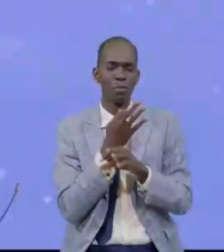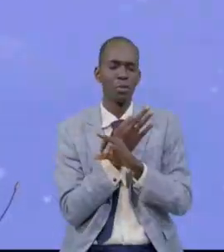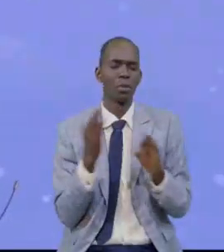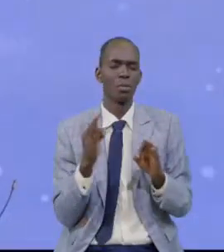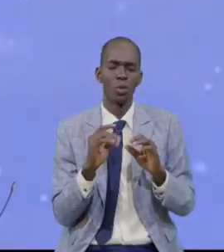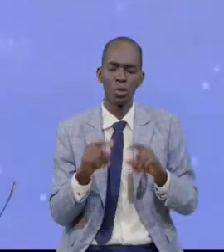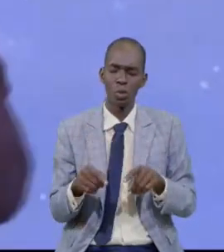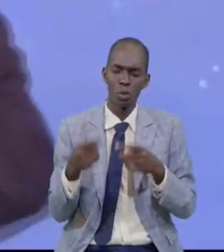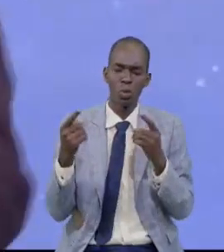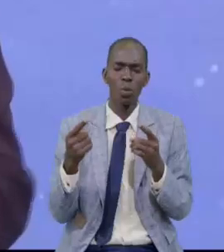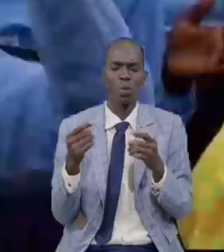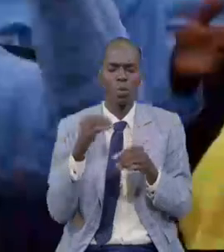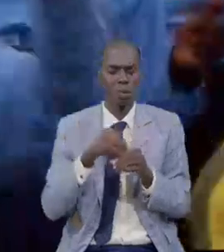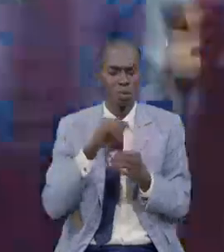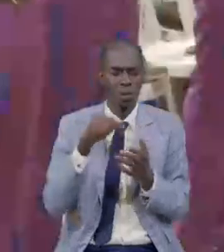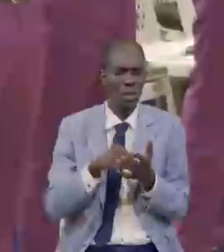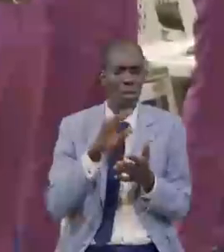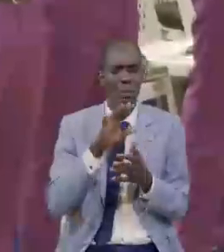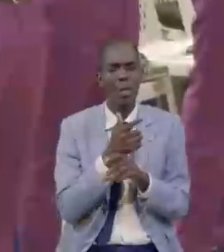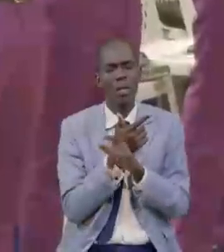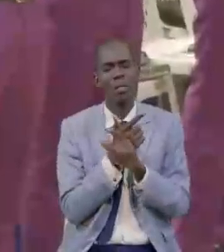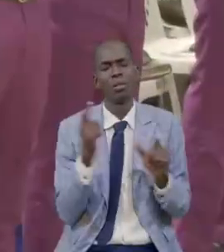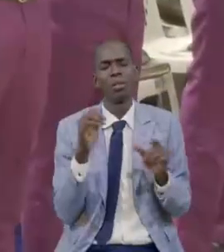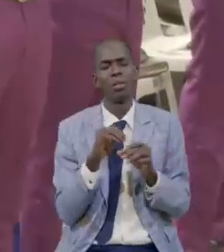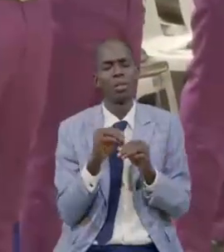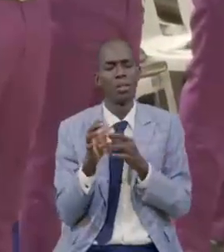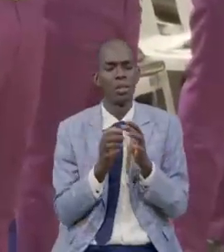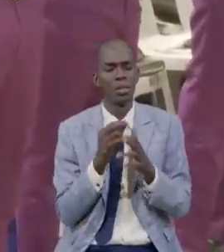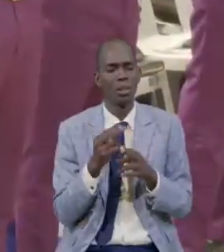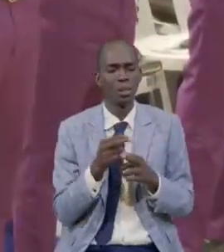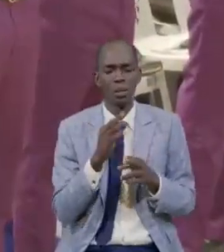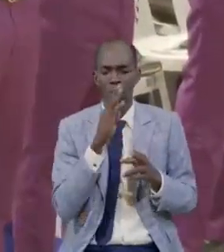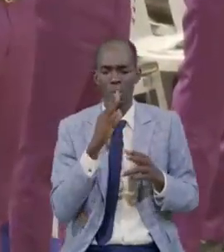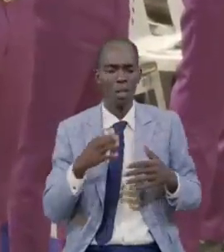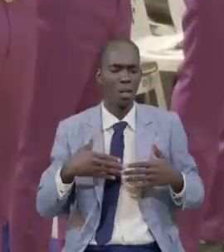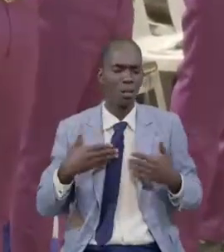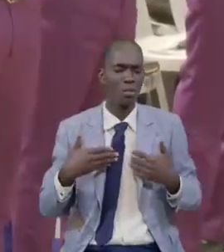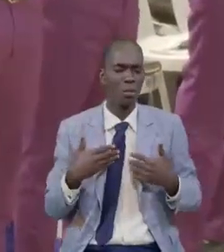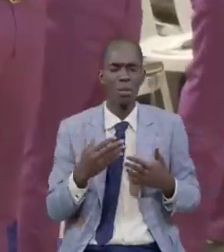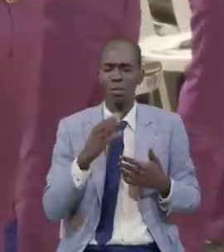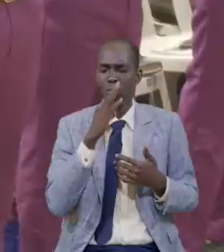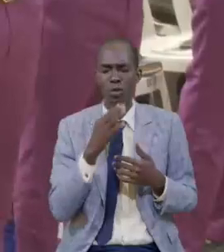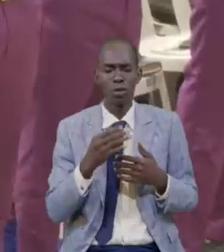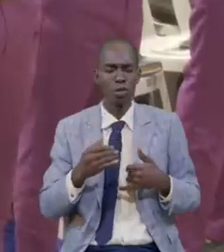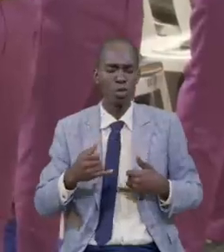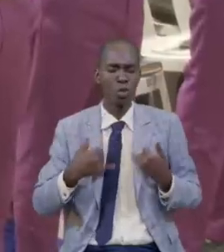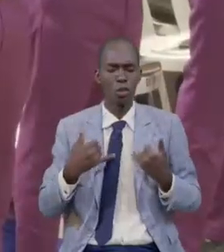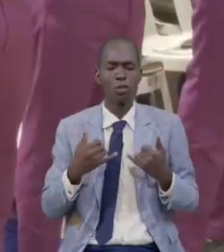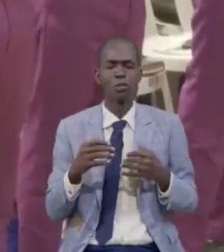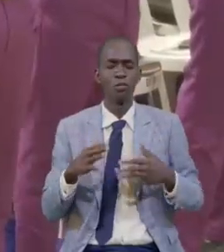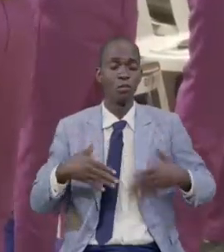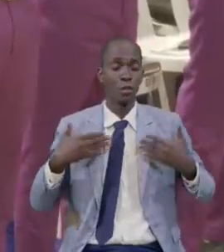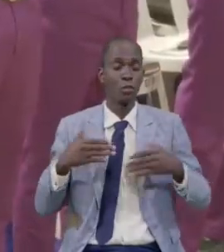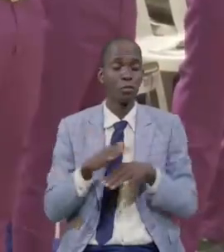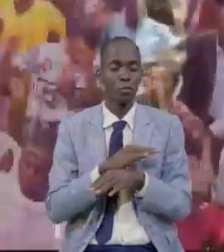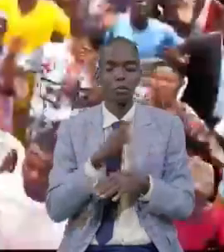this your liberation. Be happy, be joyful, be successful, and